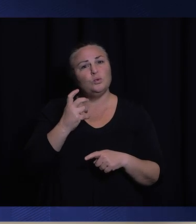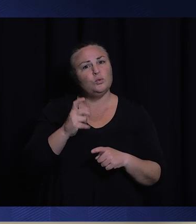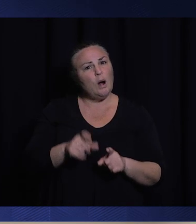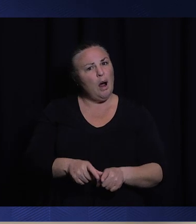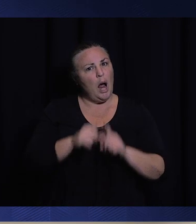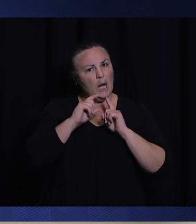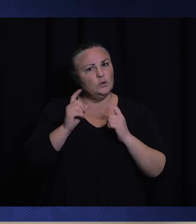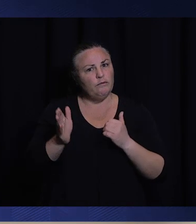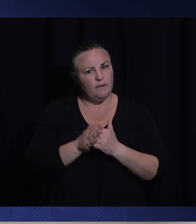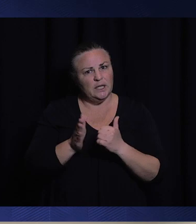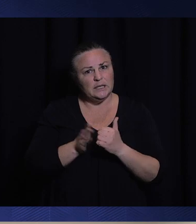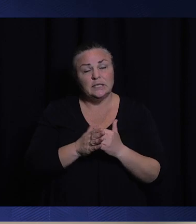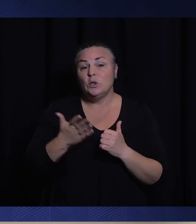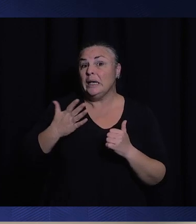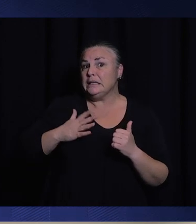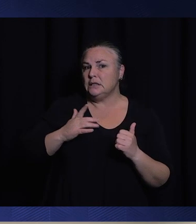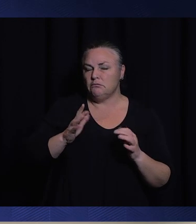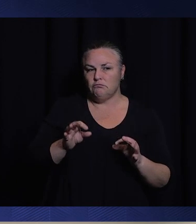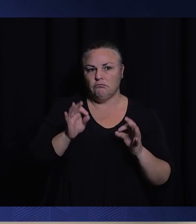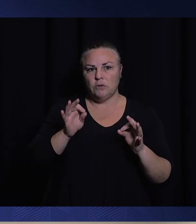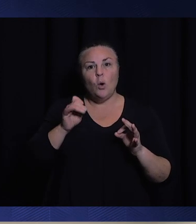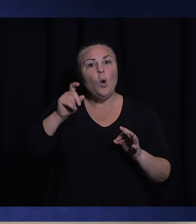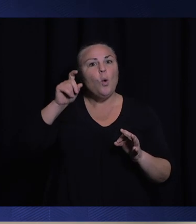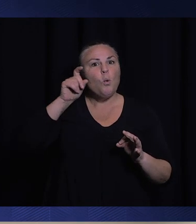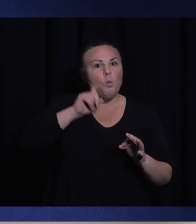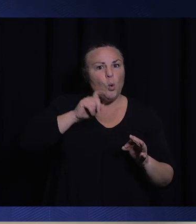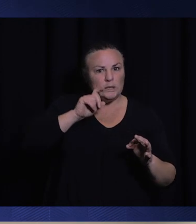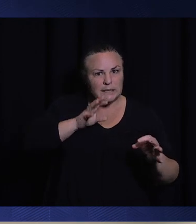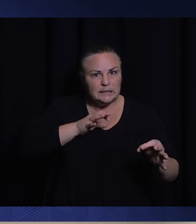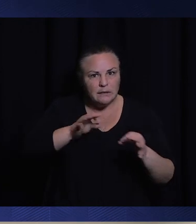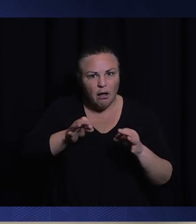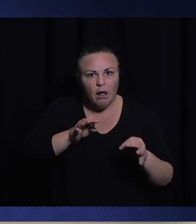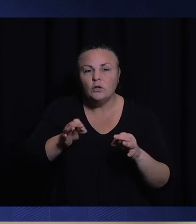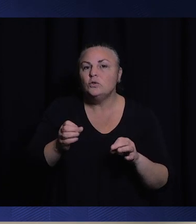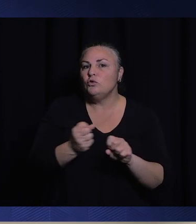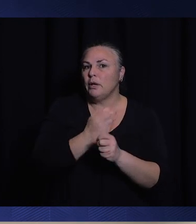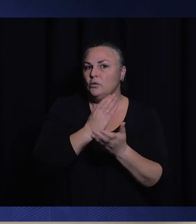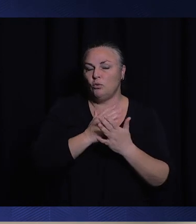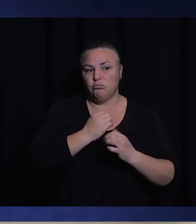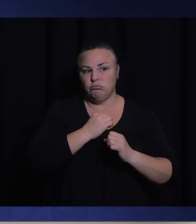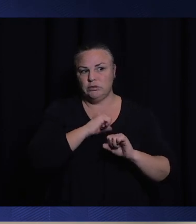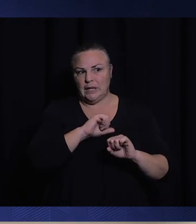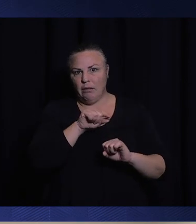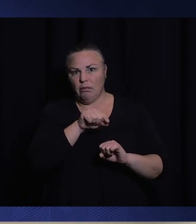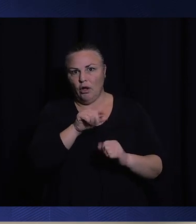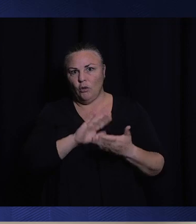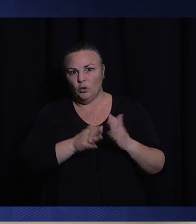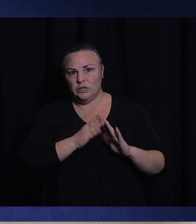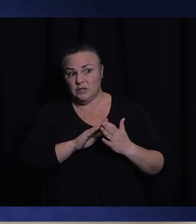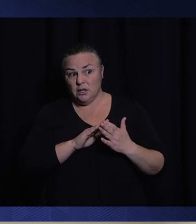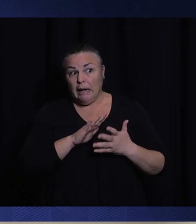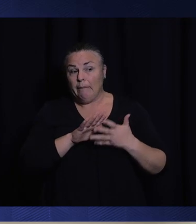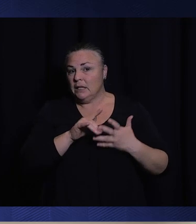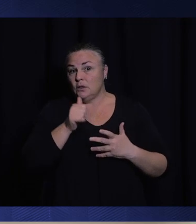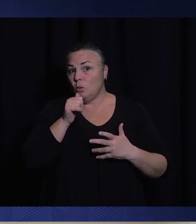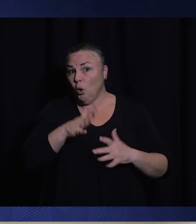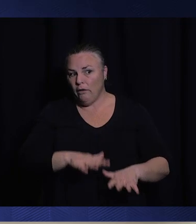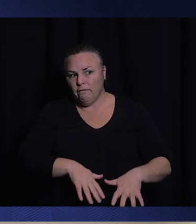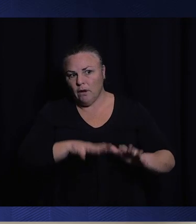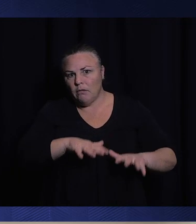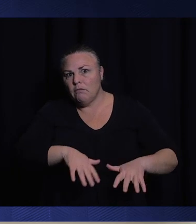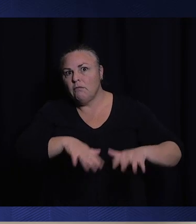urbanization, the practice we apply to enable nature-based solutions is one of ecological restoration and